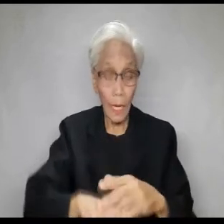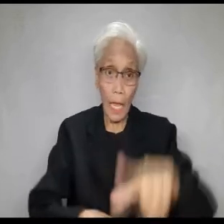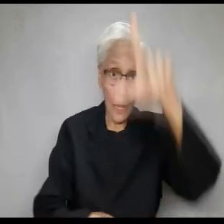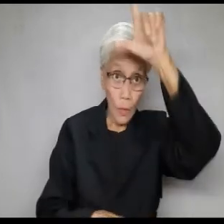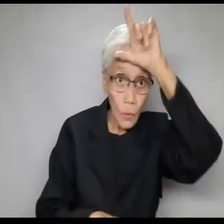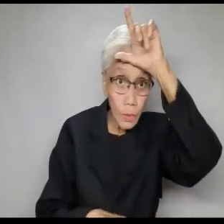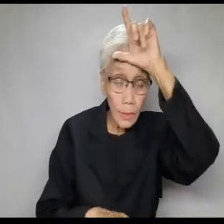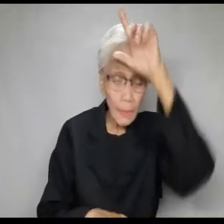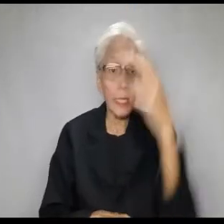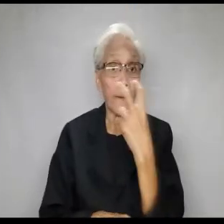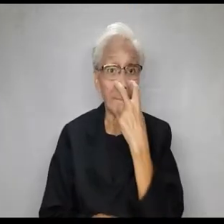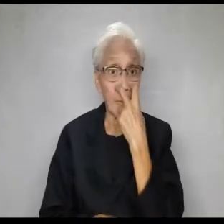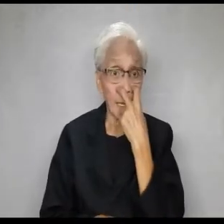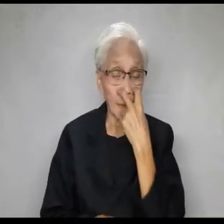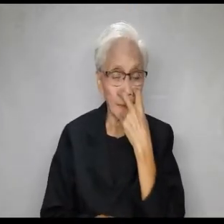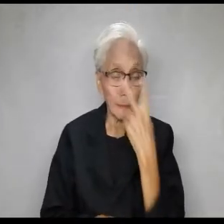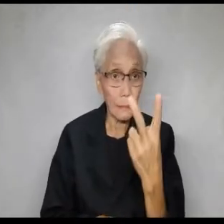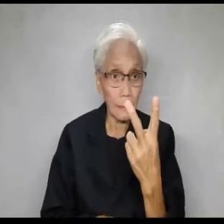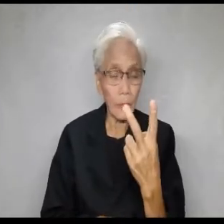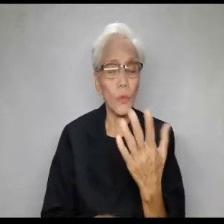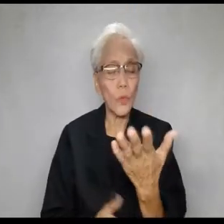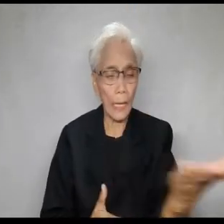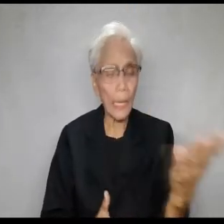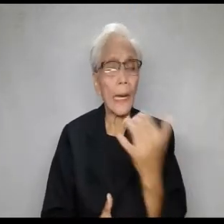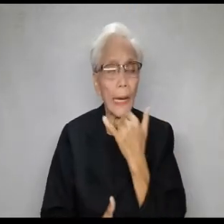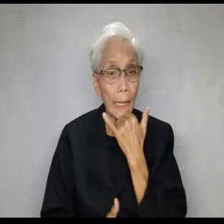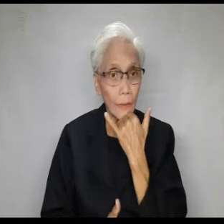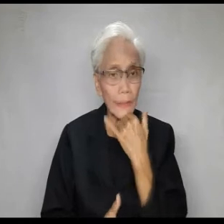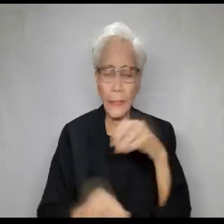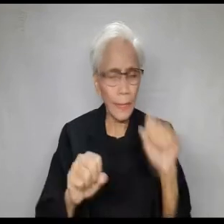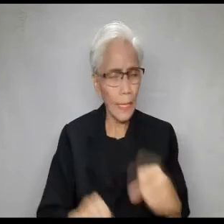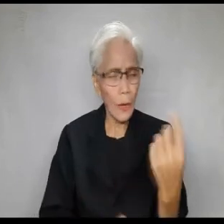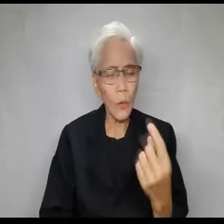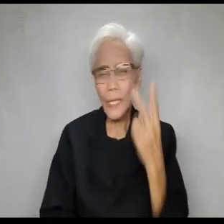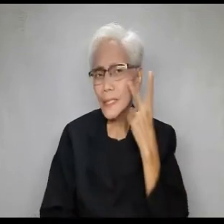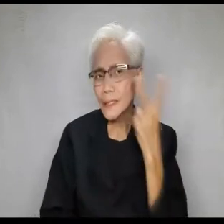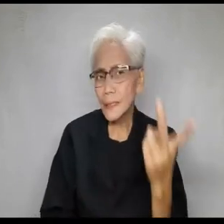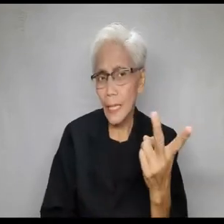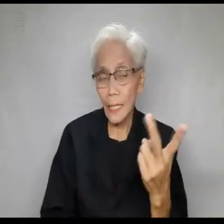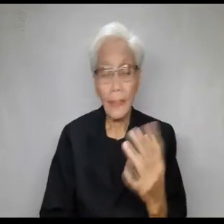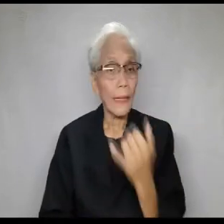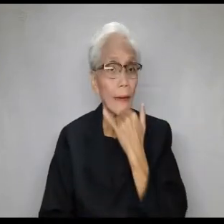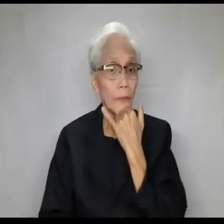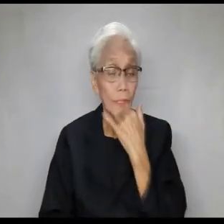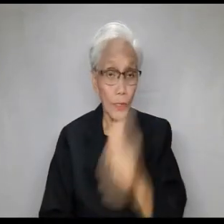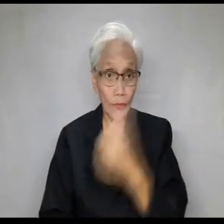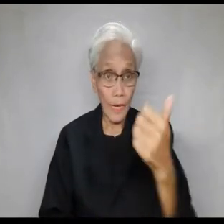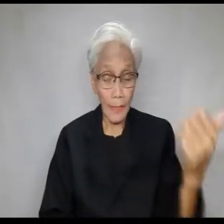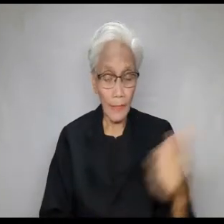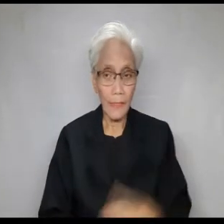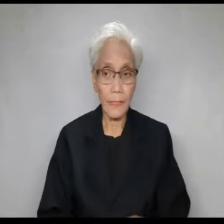fact, losers are blind to their errors and only see the errors of